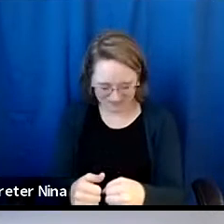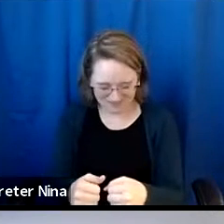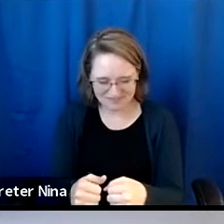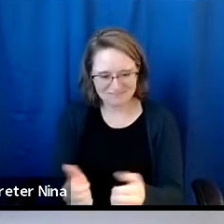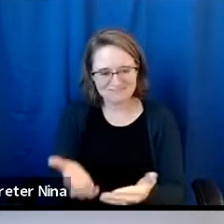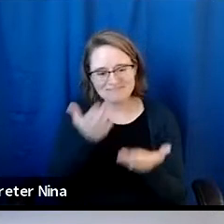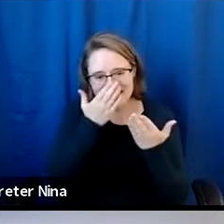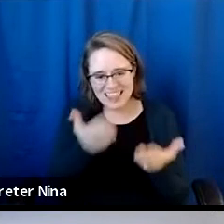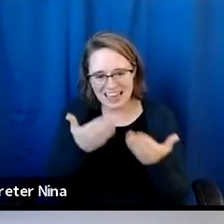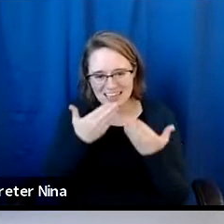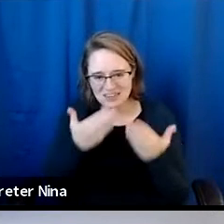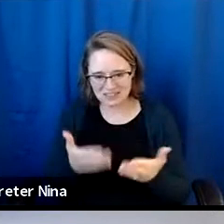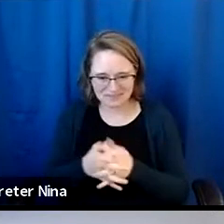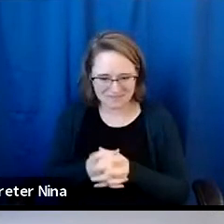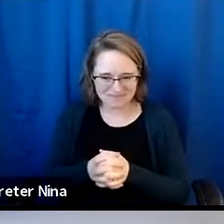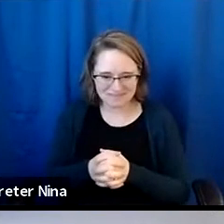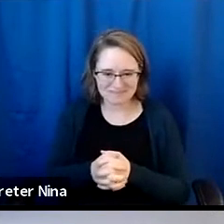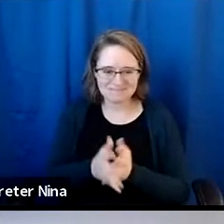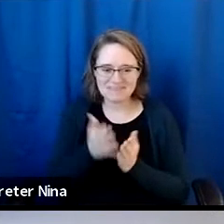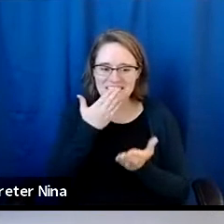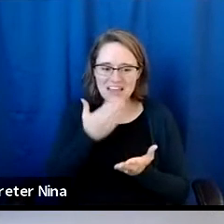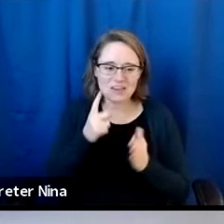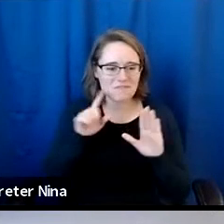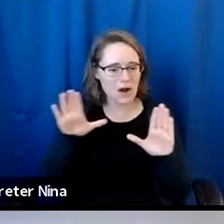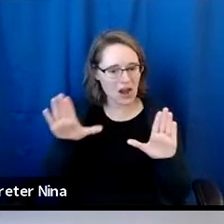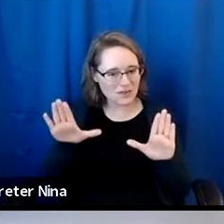thank you all for a great